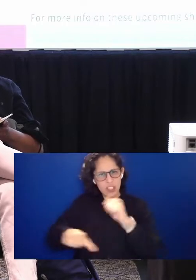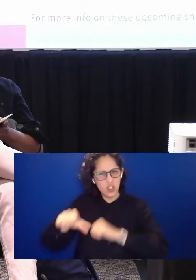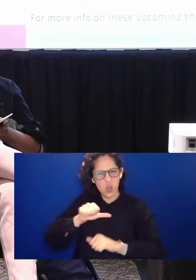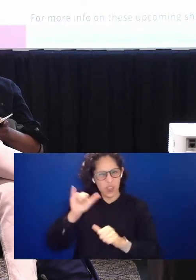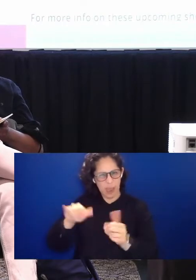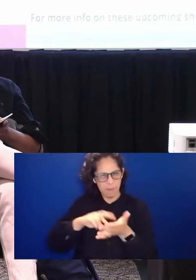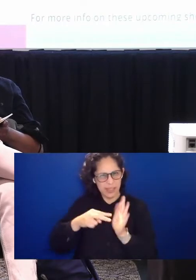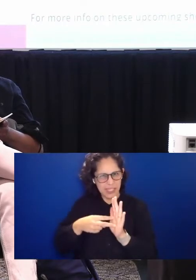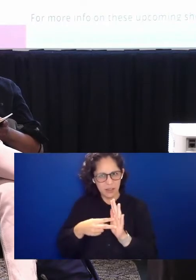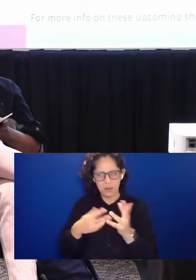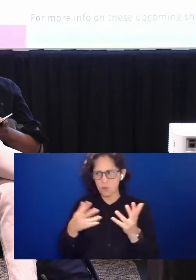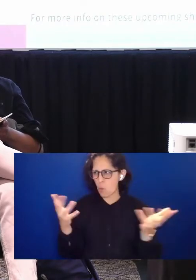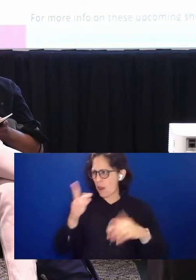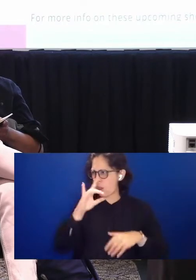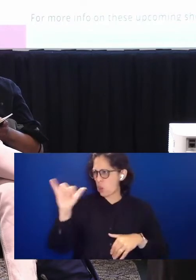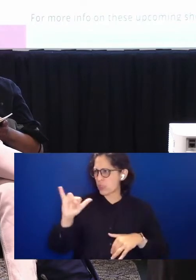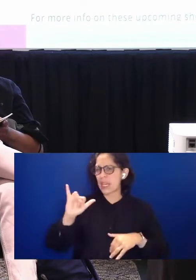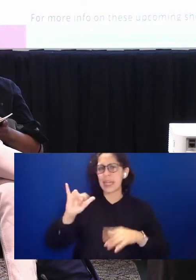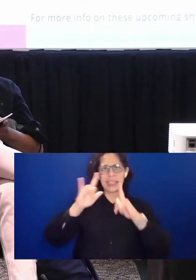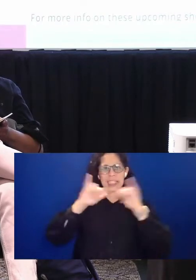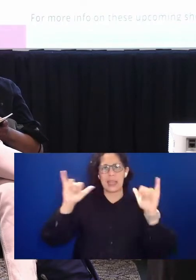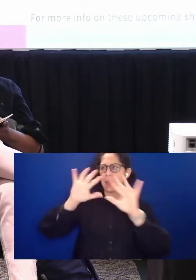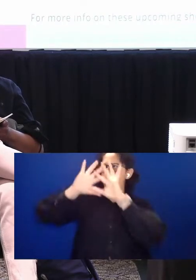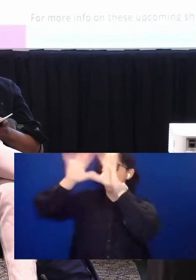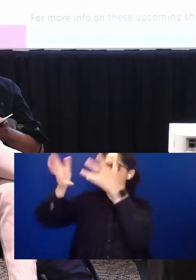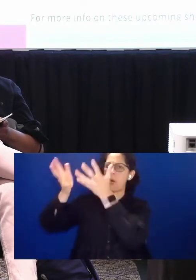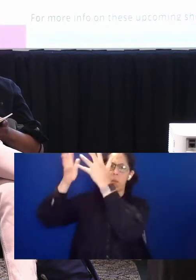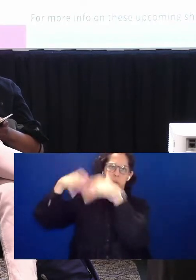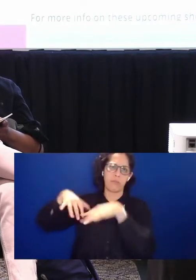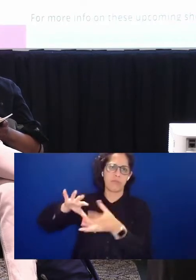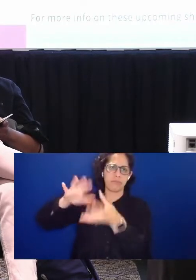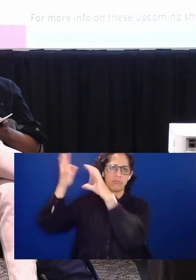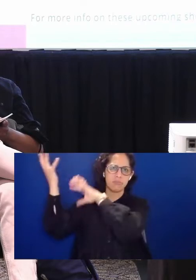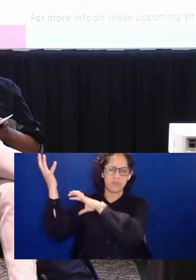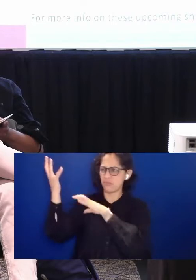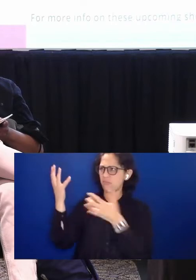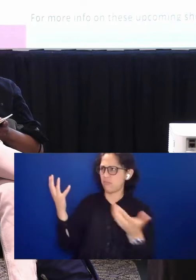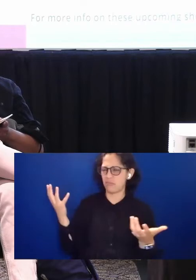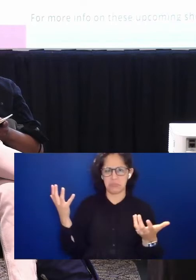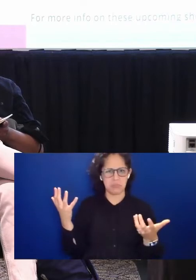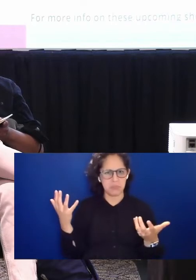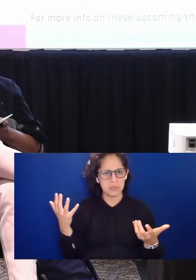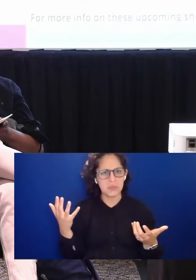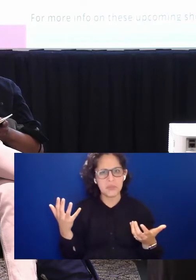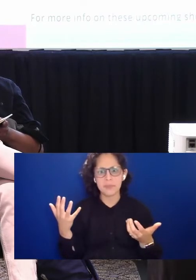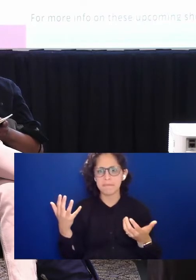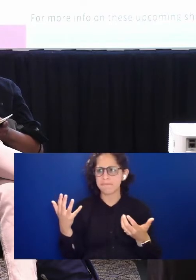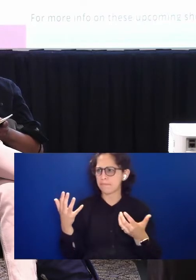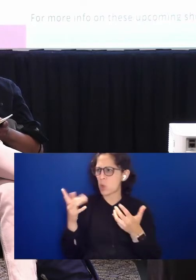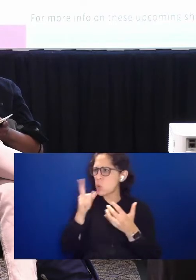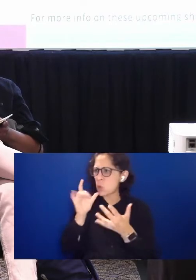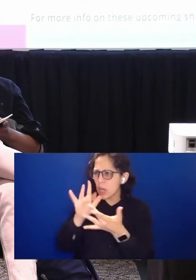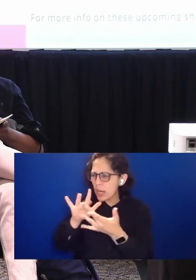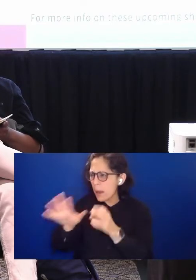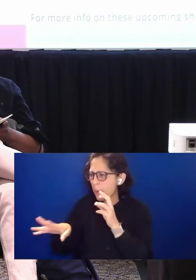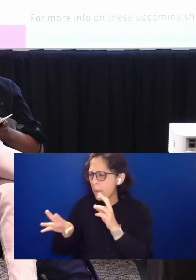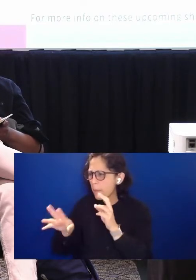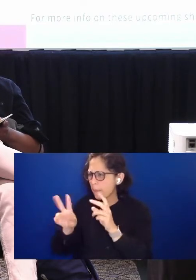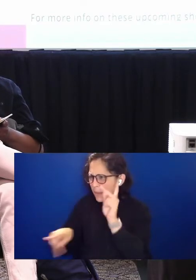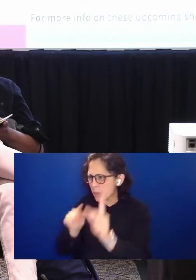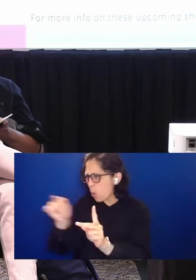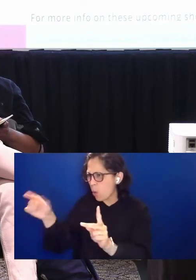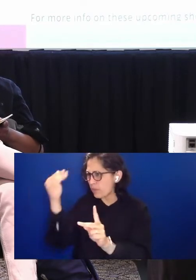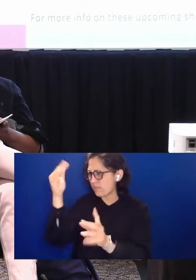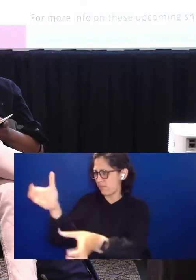when it feels like the world is falling apart? Who might know something about that? And I started talking to people about the 80s,